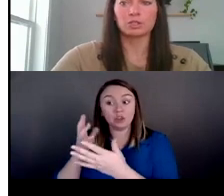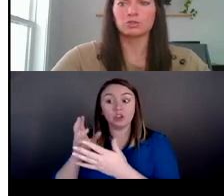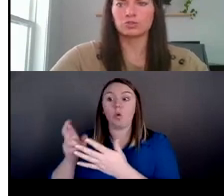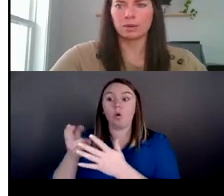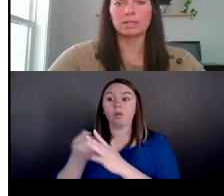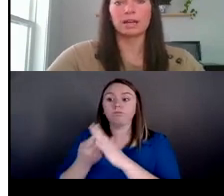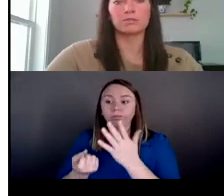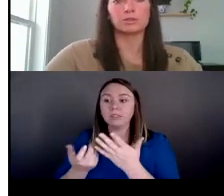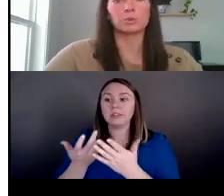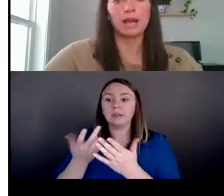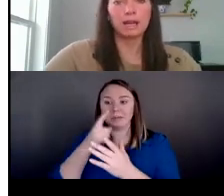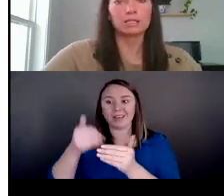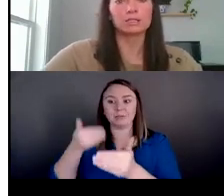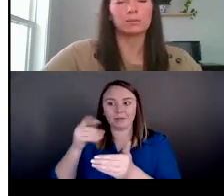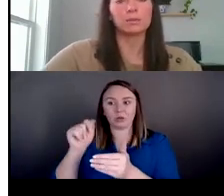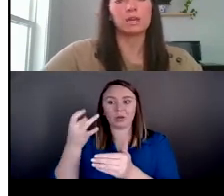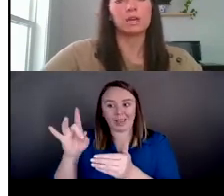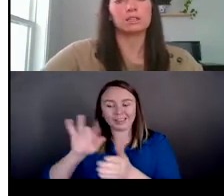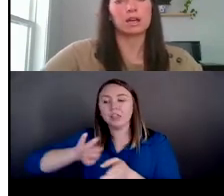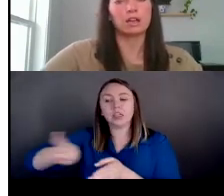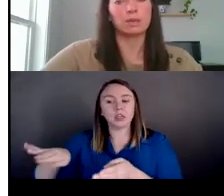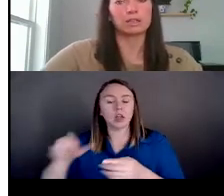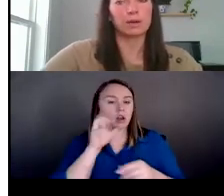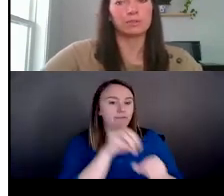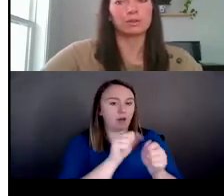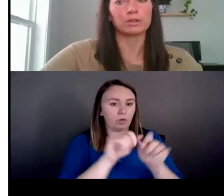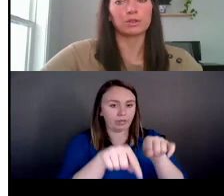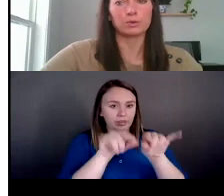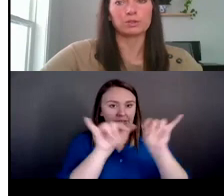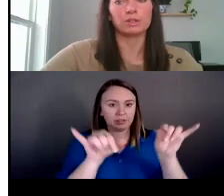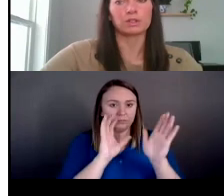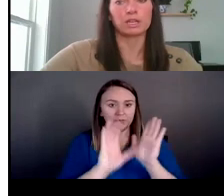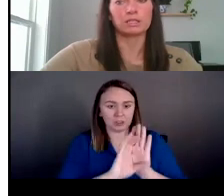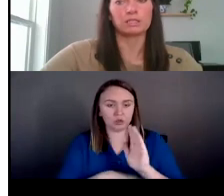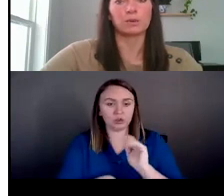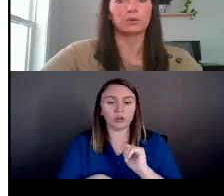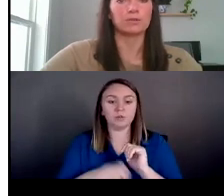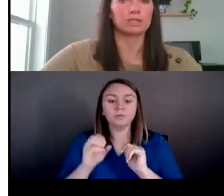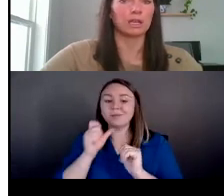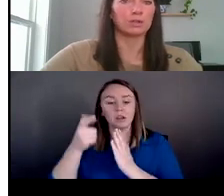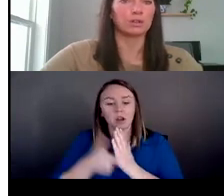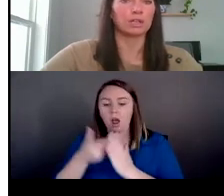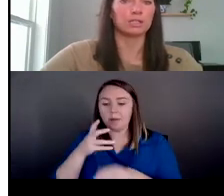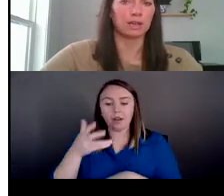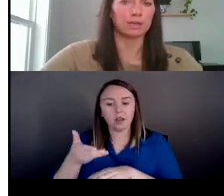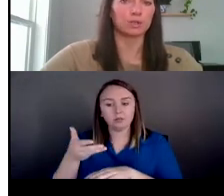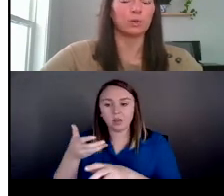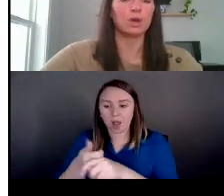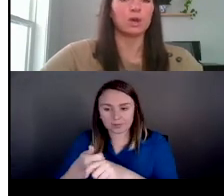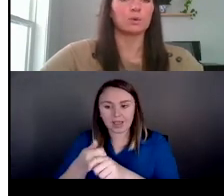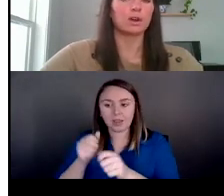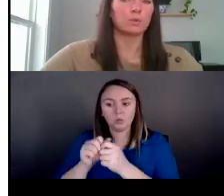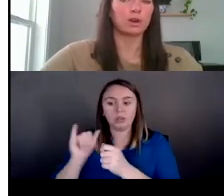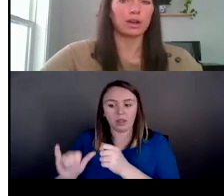when the tribal data field were added, the system did not automatically update those fields on cases that were previously entered into NamUs.